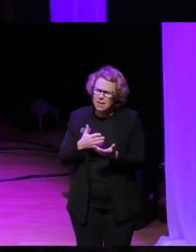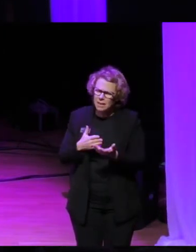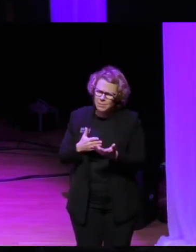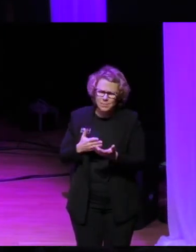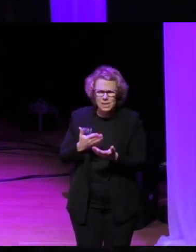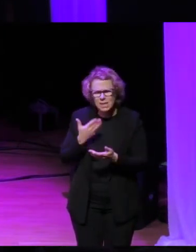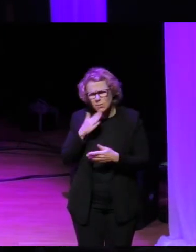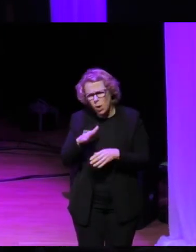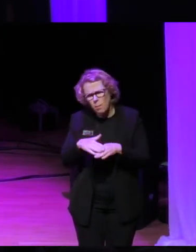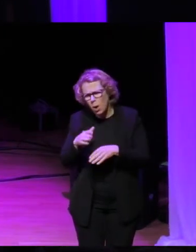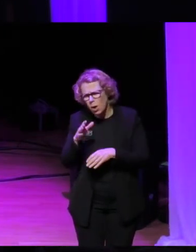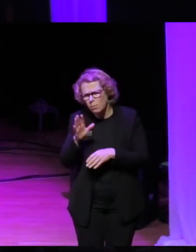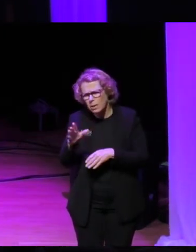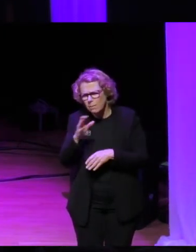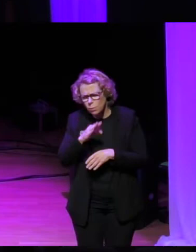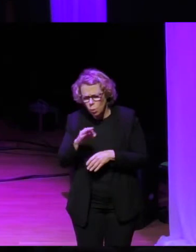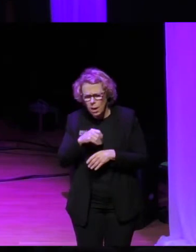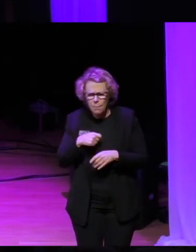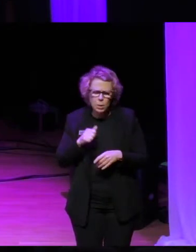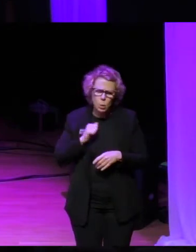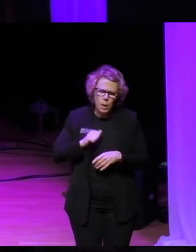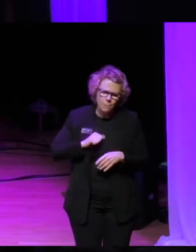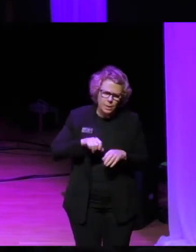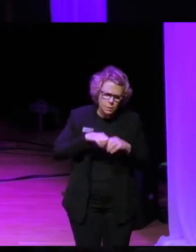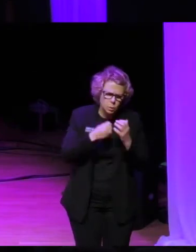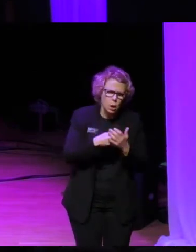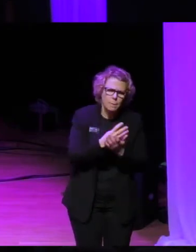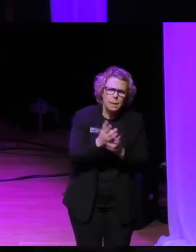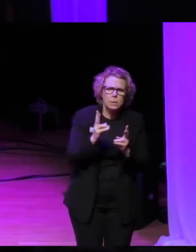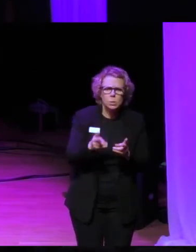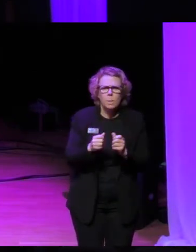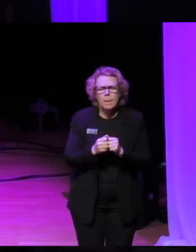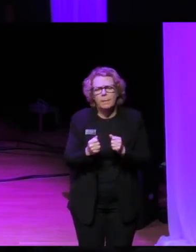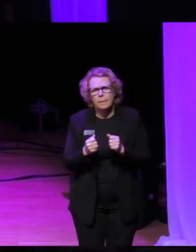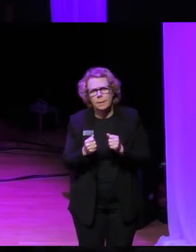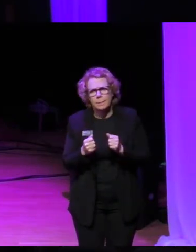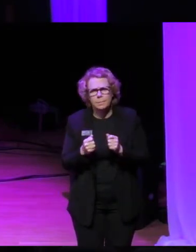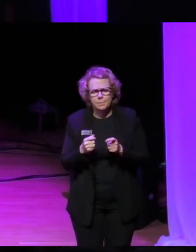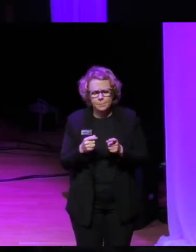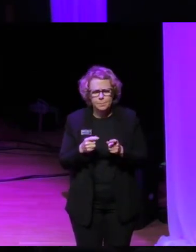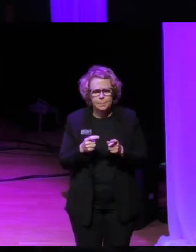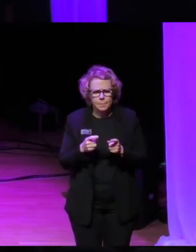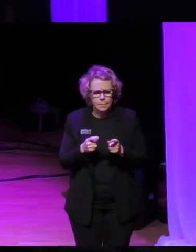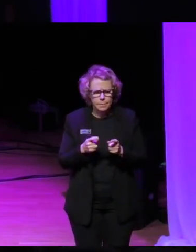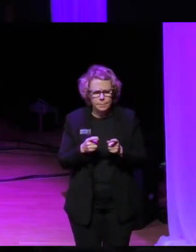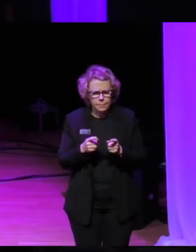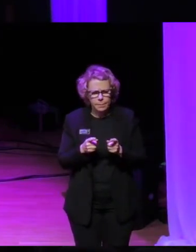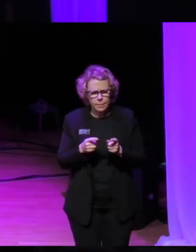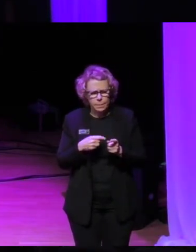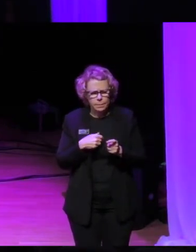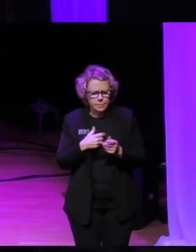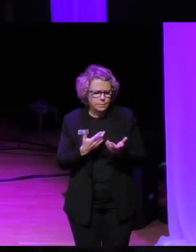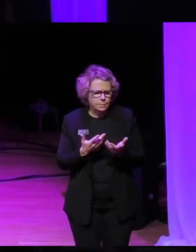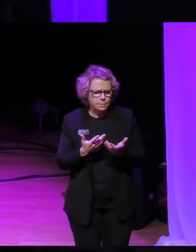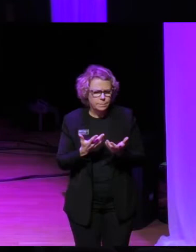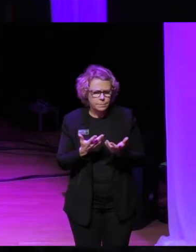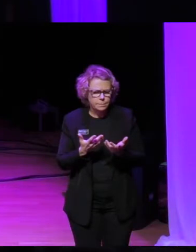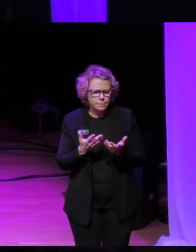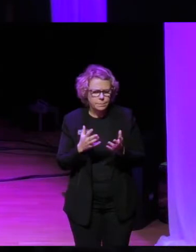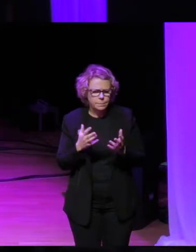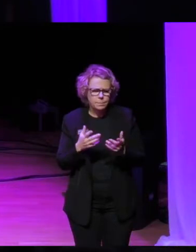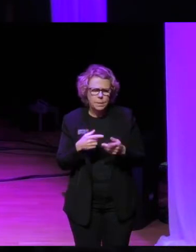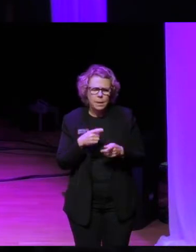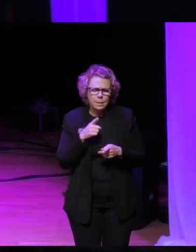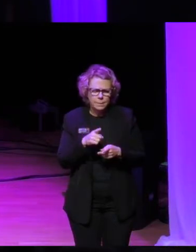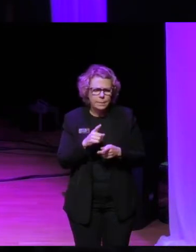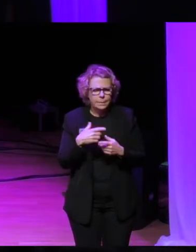the distracting function of that, which I think, I think that goes to people's sort of personal preferences, right? Some people, I think,